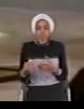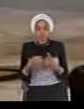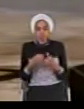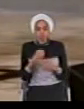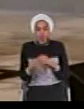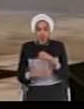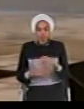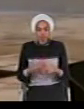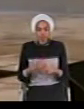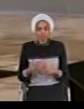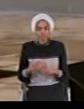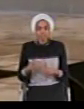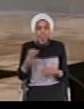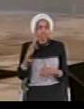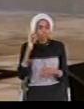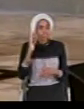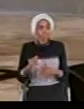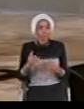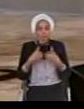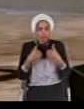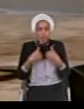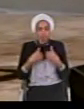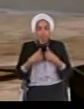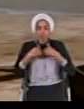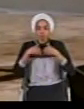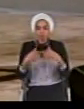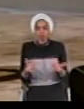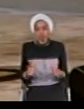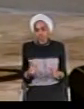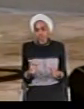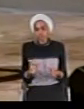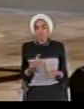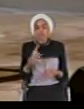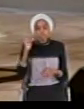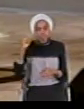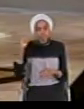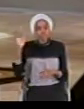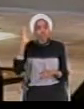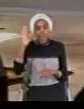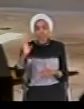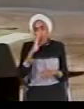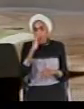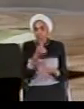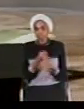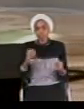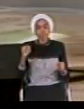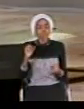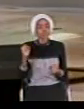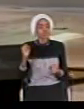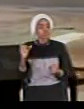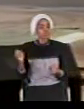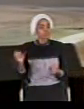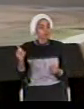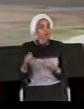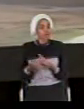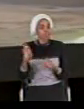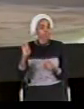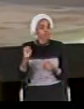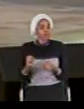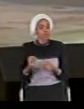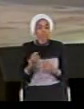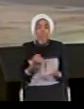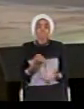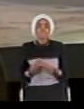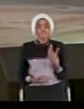he himself shall be saved, yet so as by fire. We come now